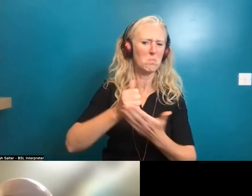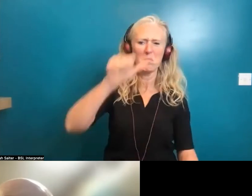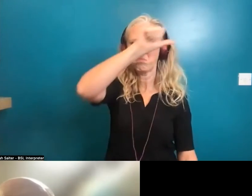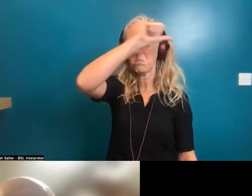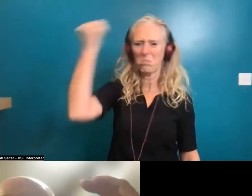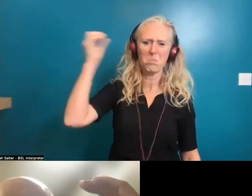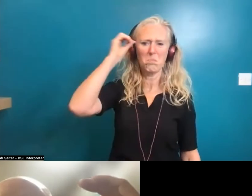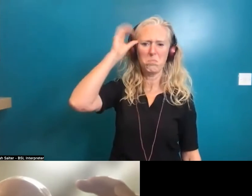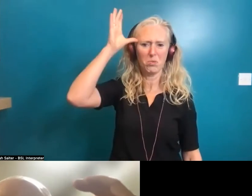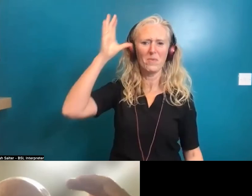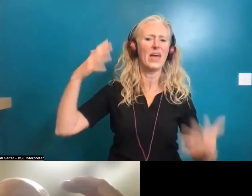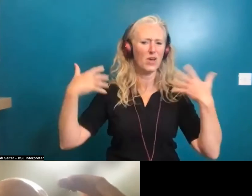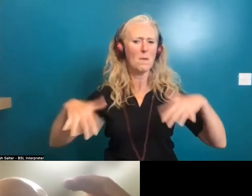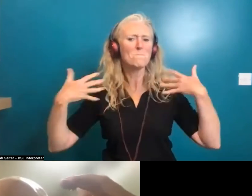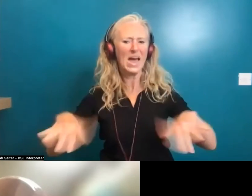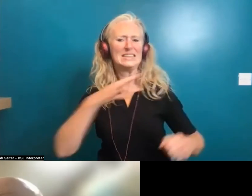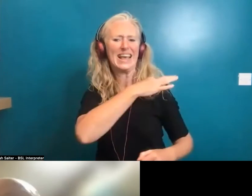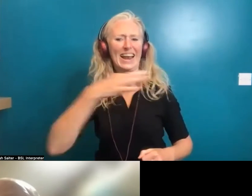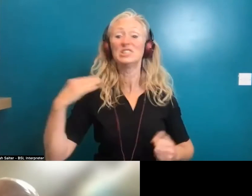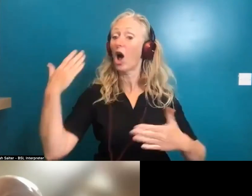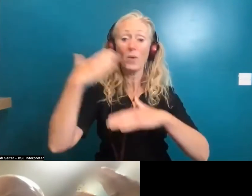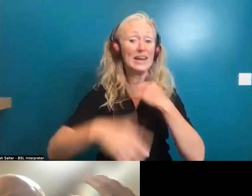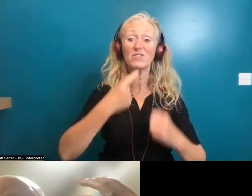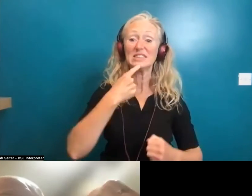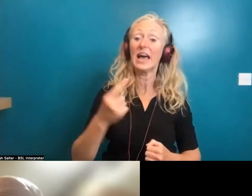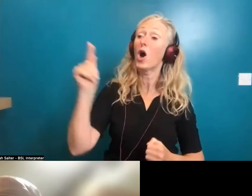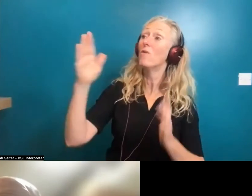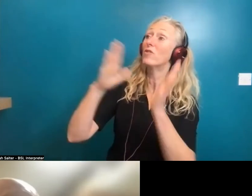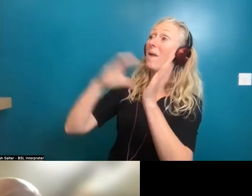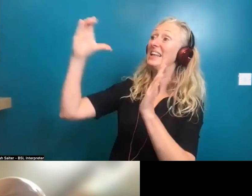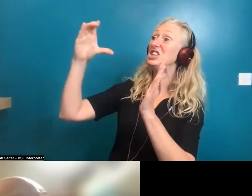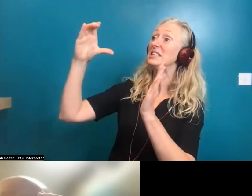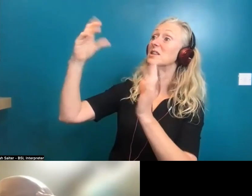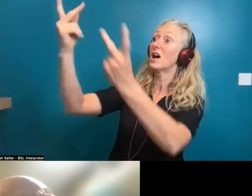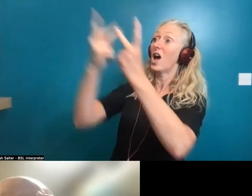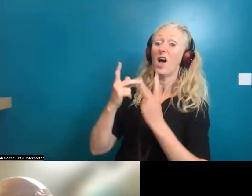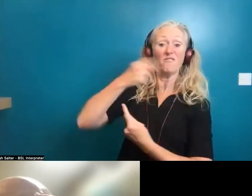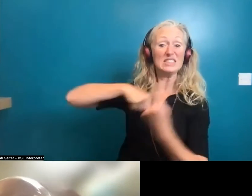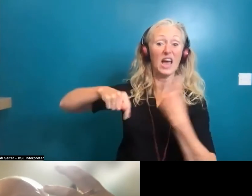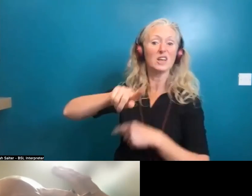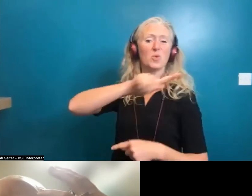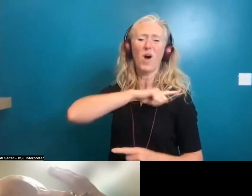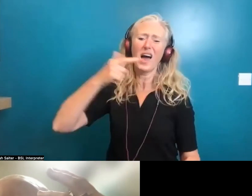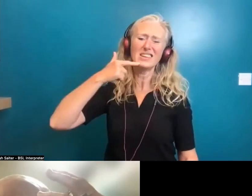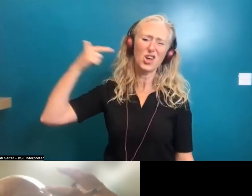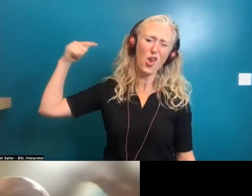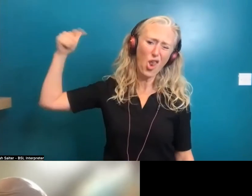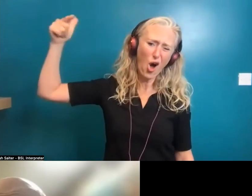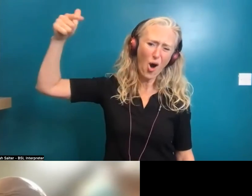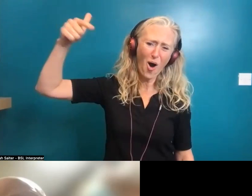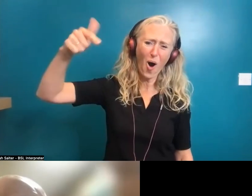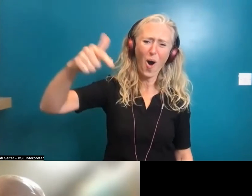would never say come down from Manchester to us. It's a long old way, and you only come, you know,